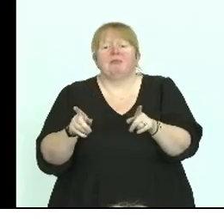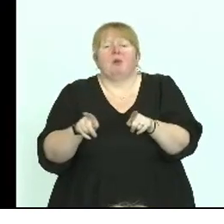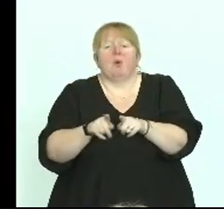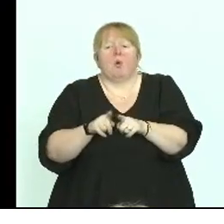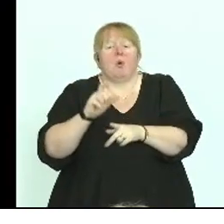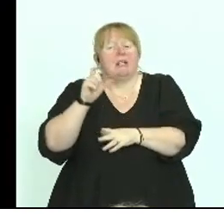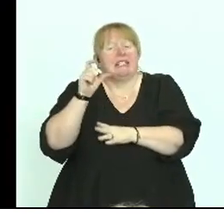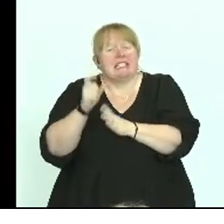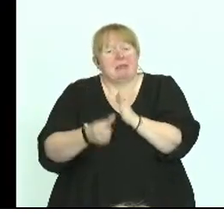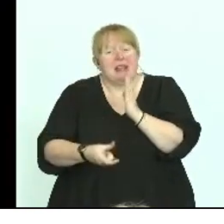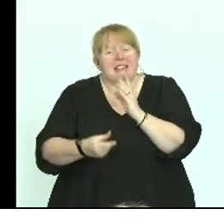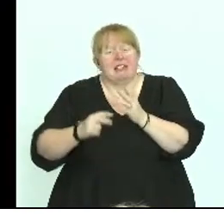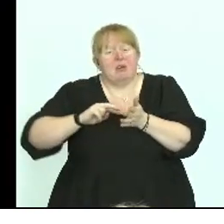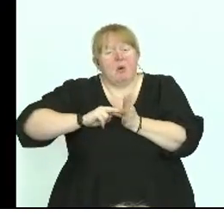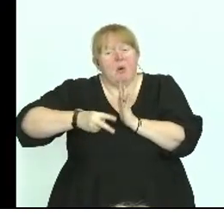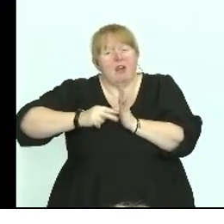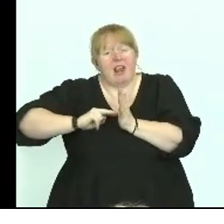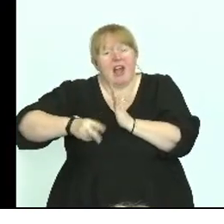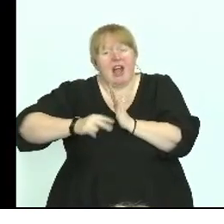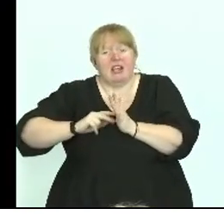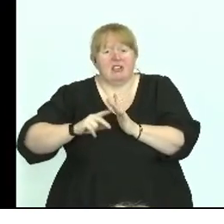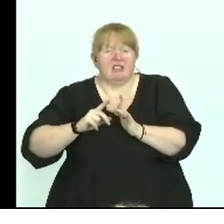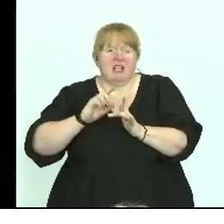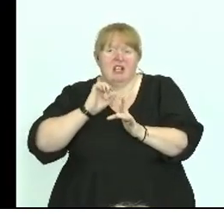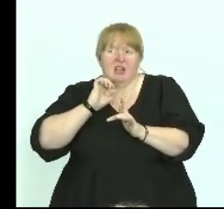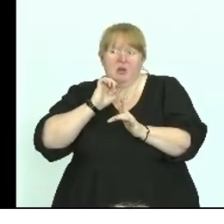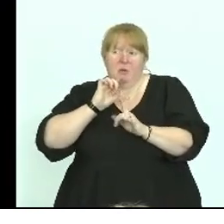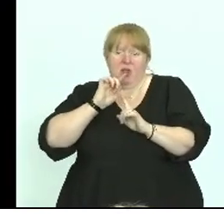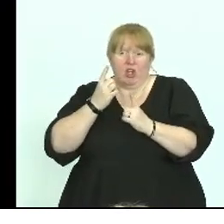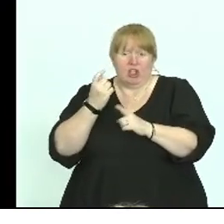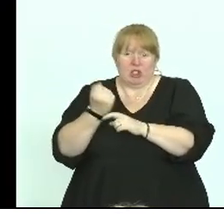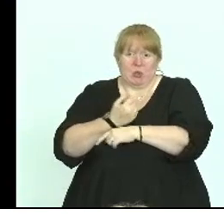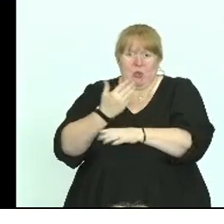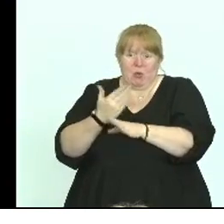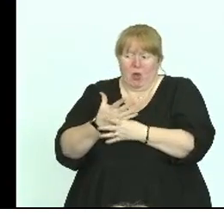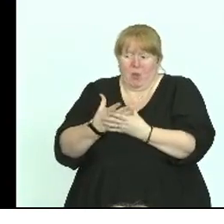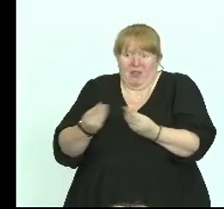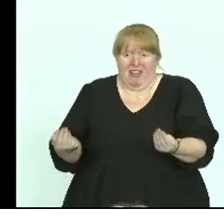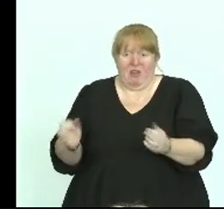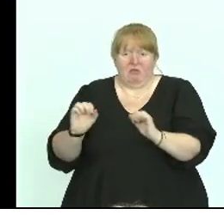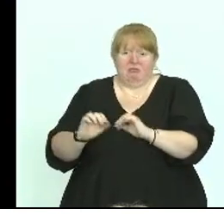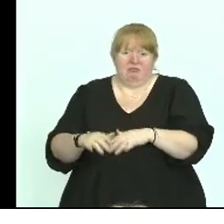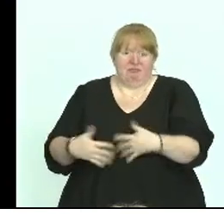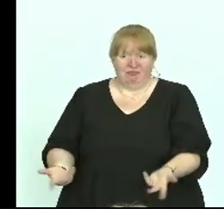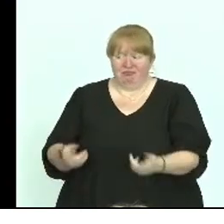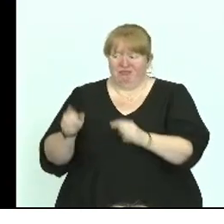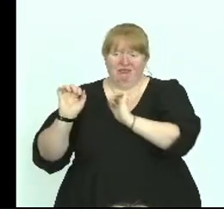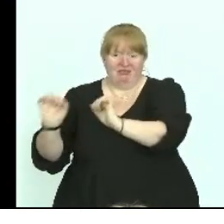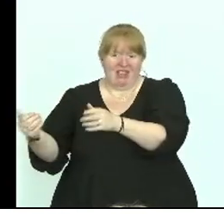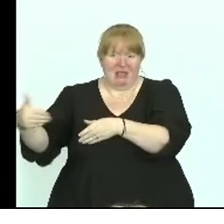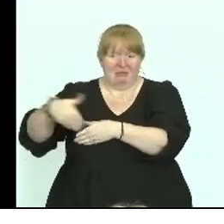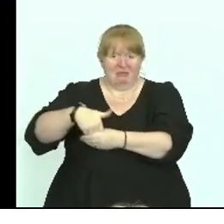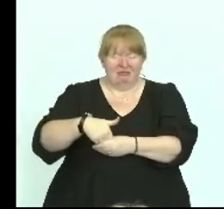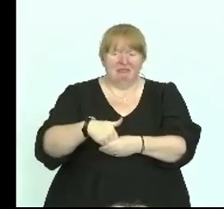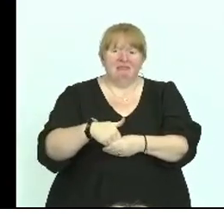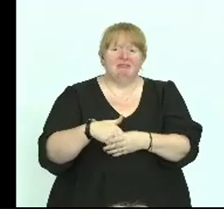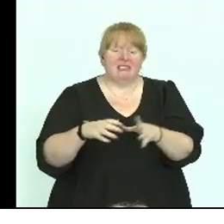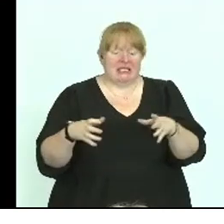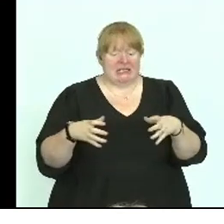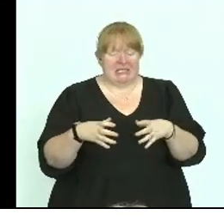course, disability organizations. We can't and wouldn't be doing this work without ensuring that they're with us every step of the